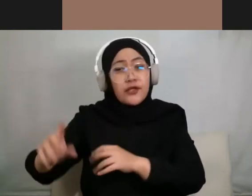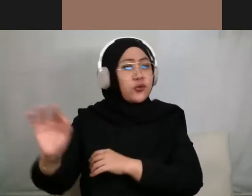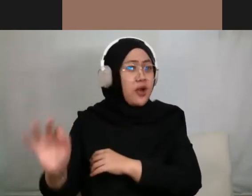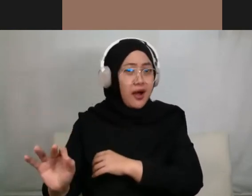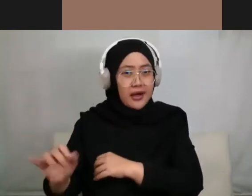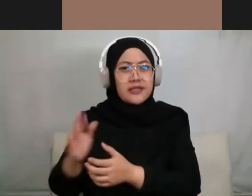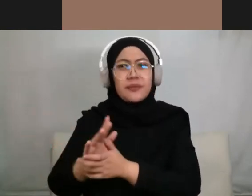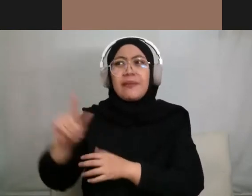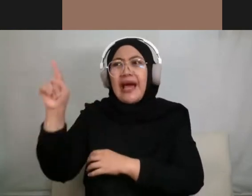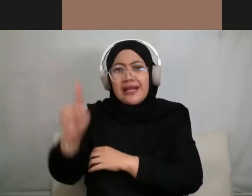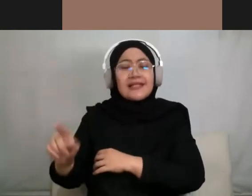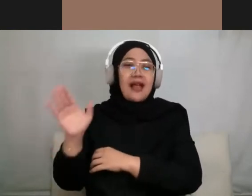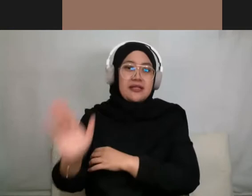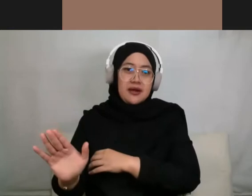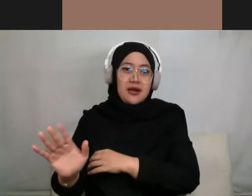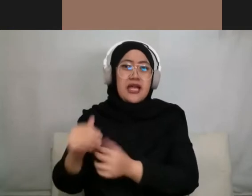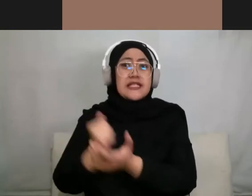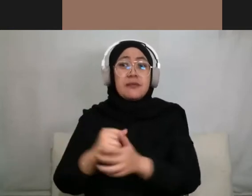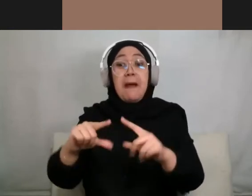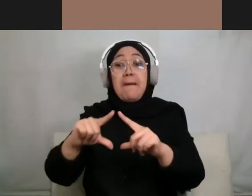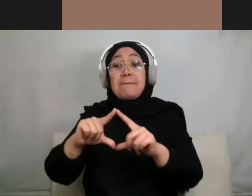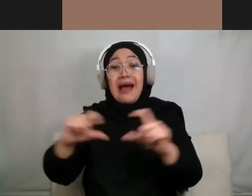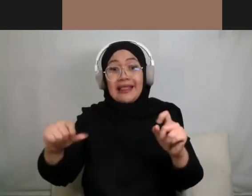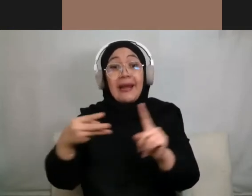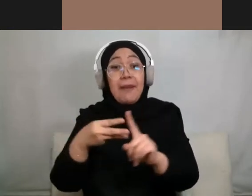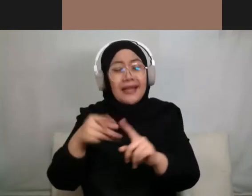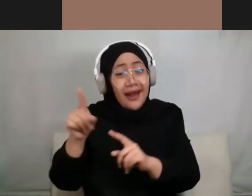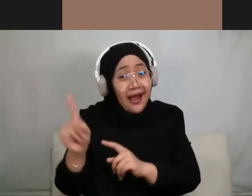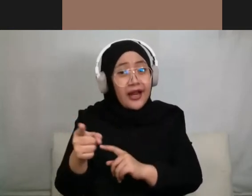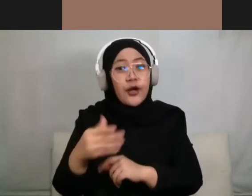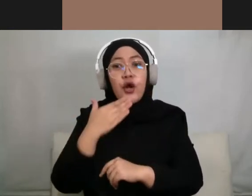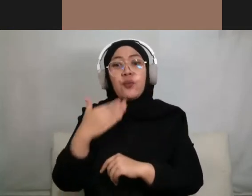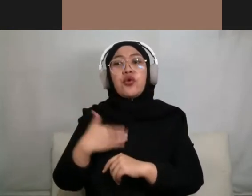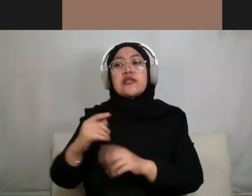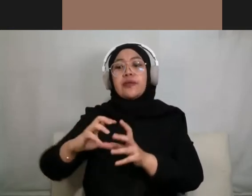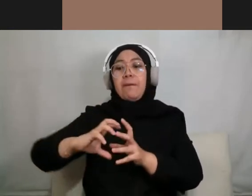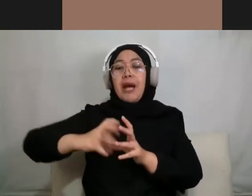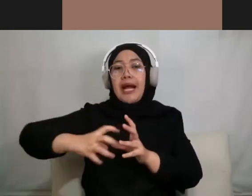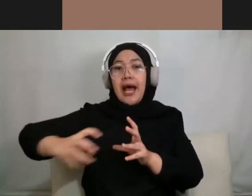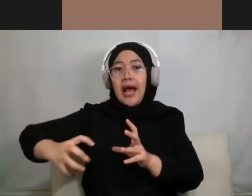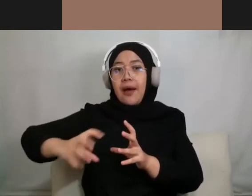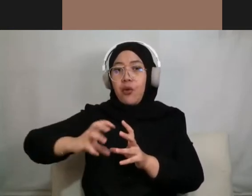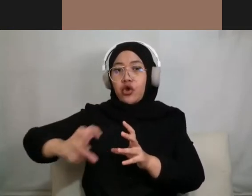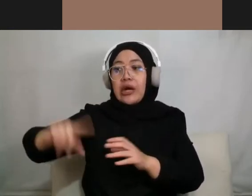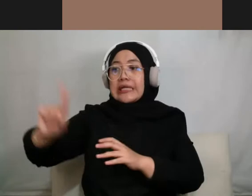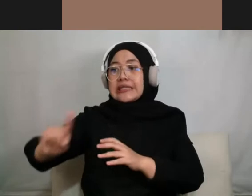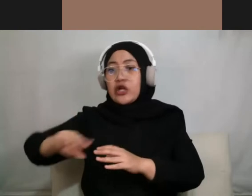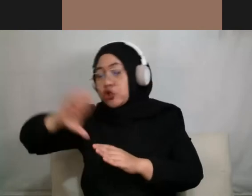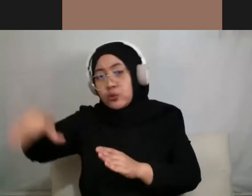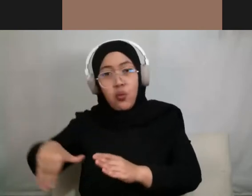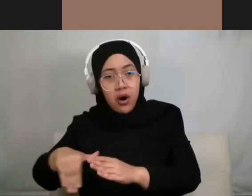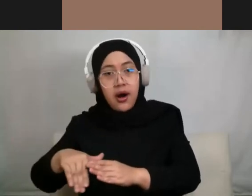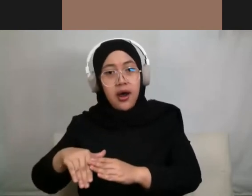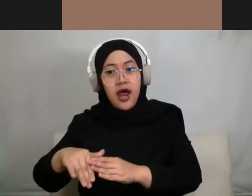HT battery is there, and we have motors over there, and all controls are through electronics. So we